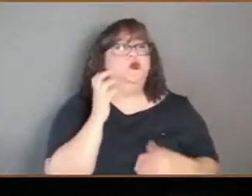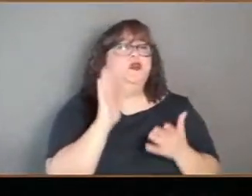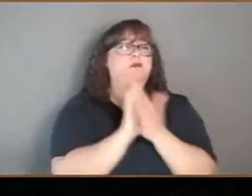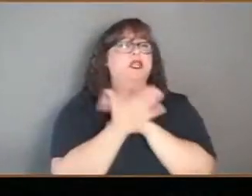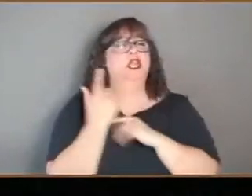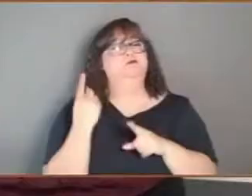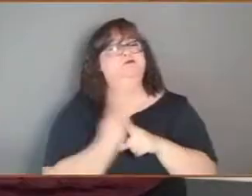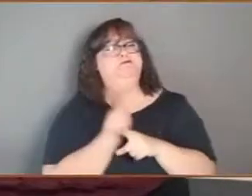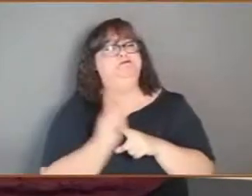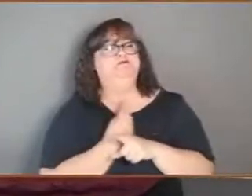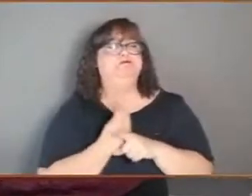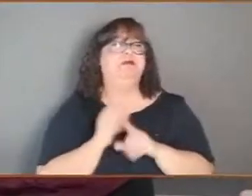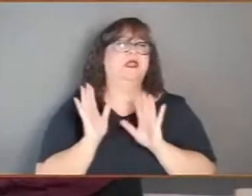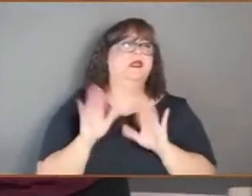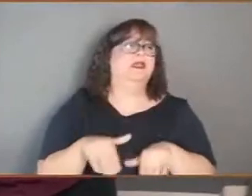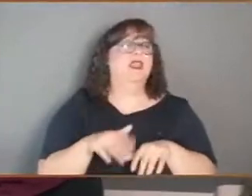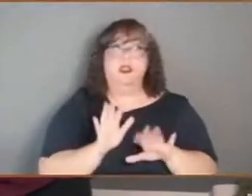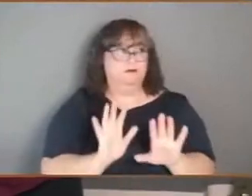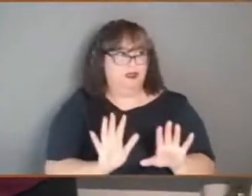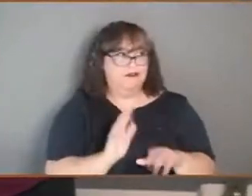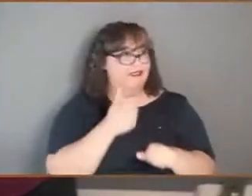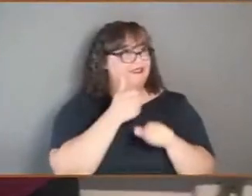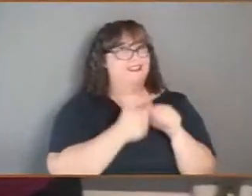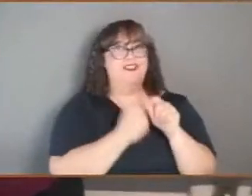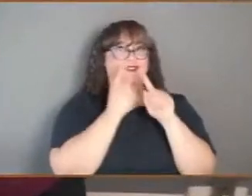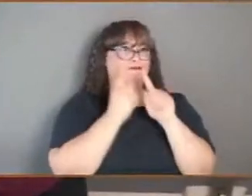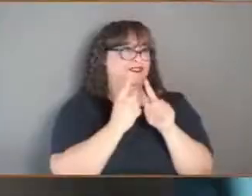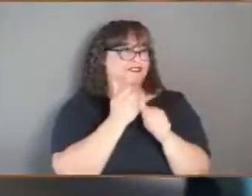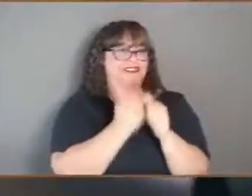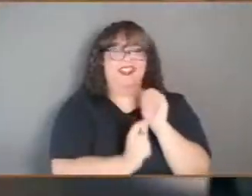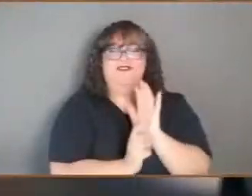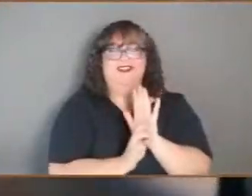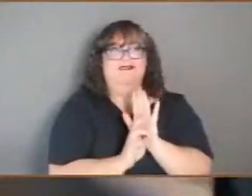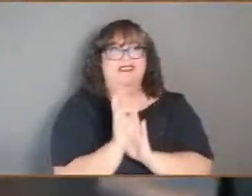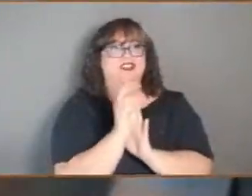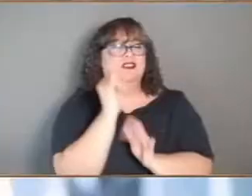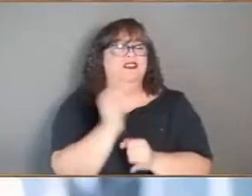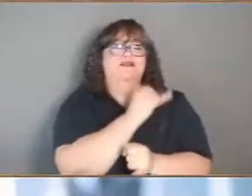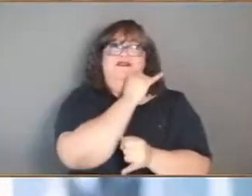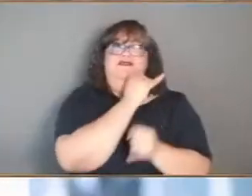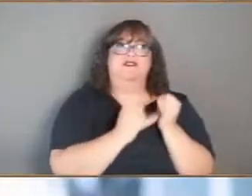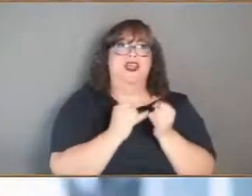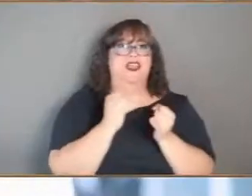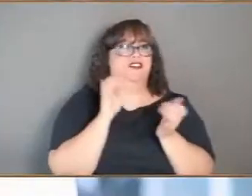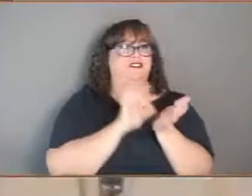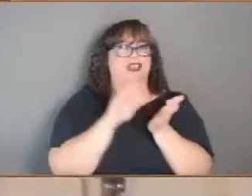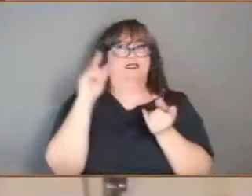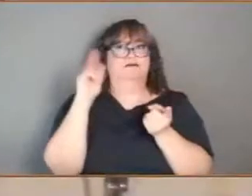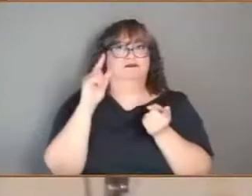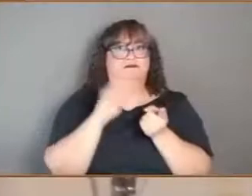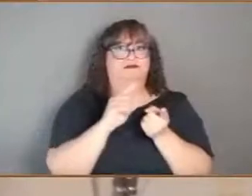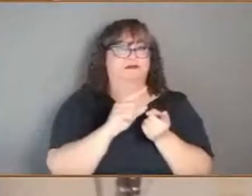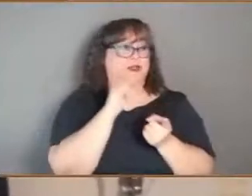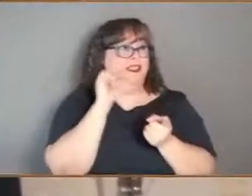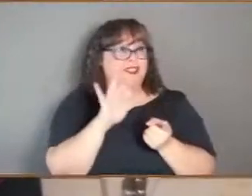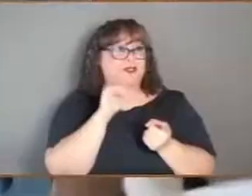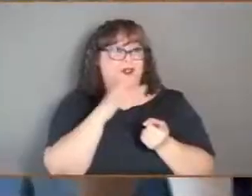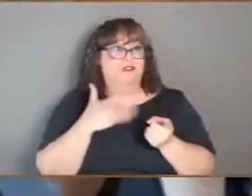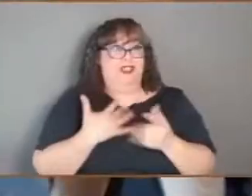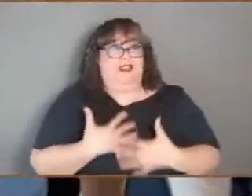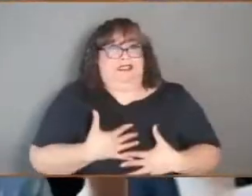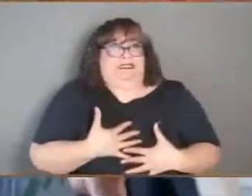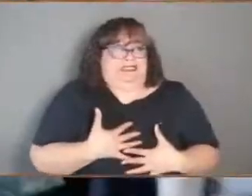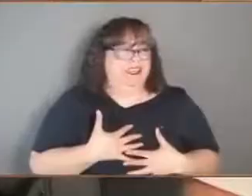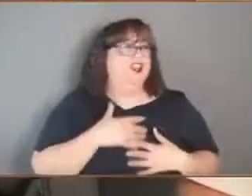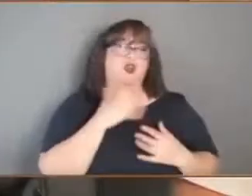and it's just every mission, every launch, that final countdown, if you're not getting butterflies, then you're in the wrong business. I mean, the view alone up here, just checking it